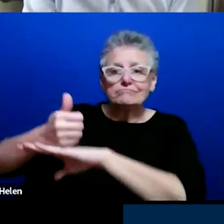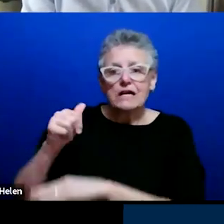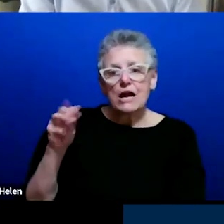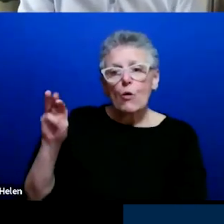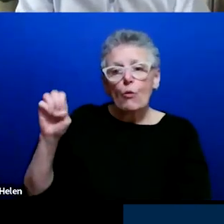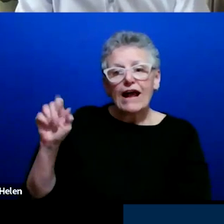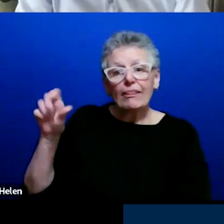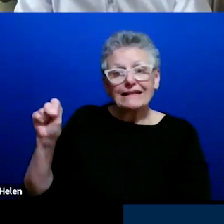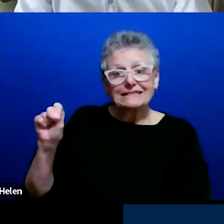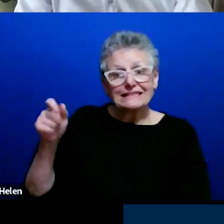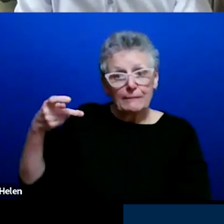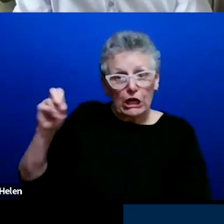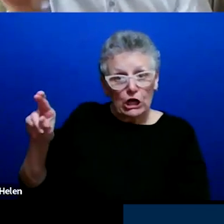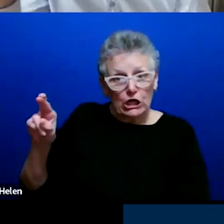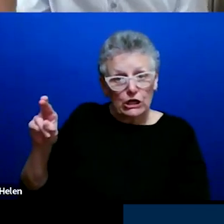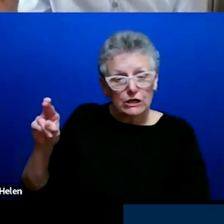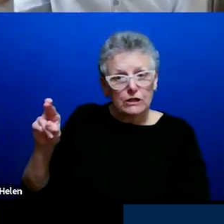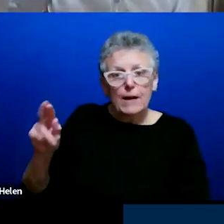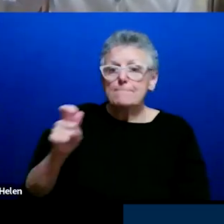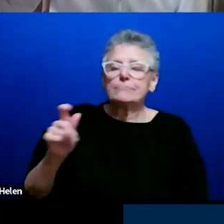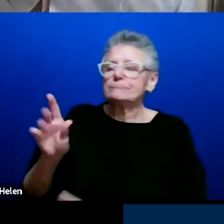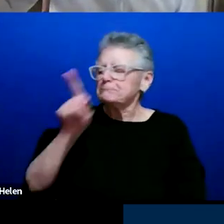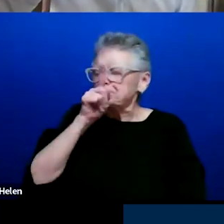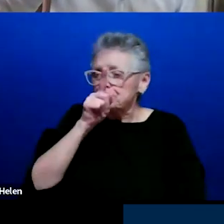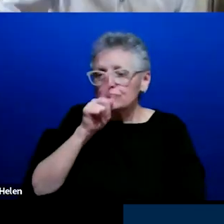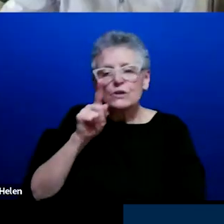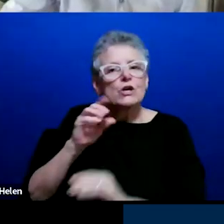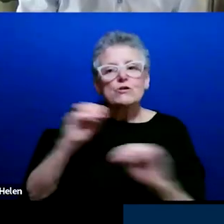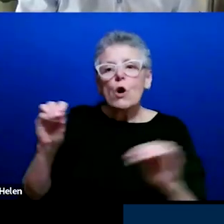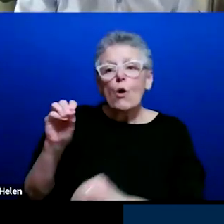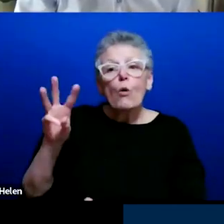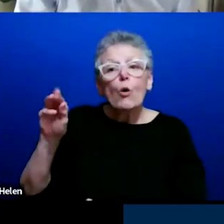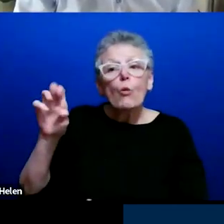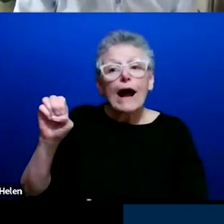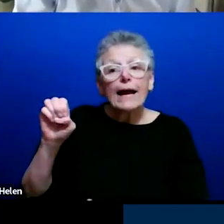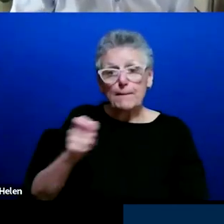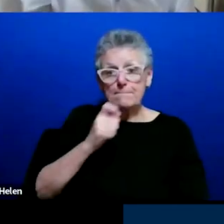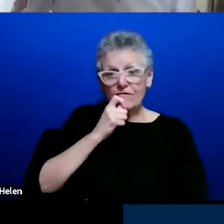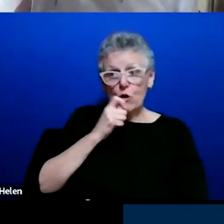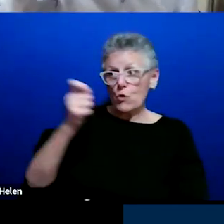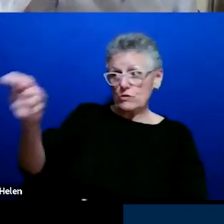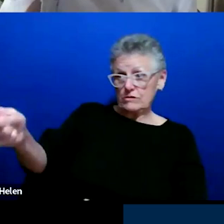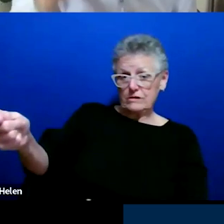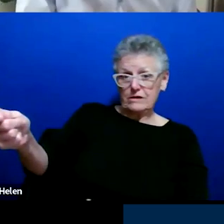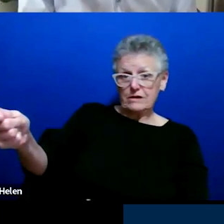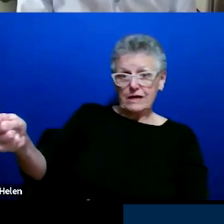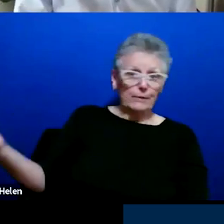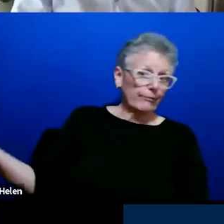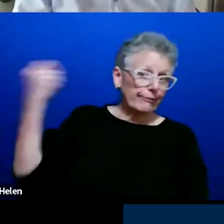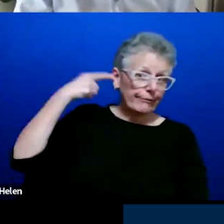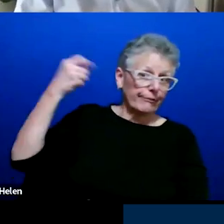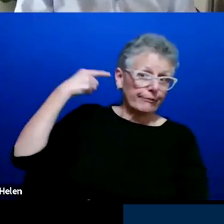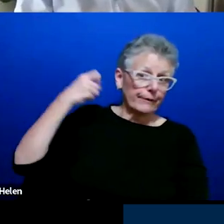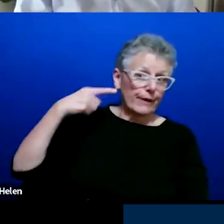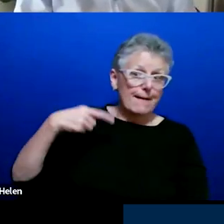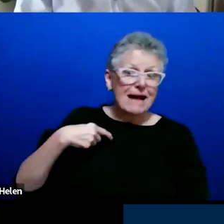on the person of, wireless microphone on the person of the speaker, and it streams directly to my